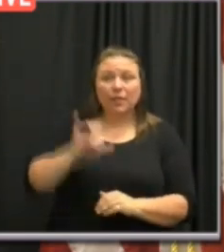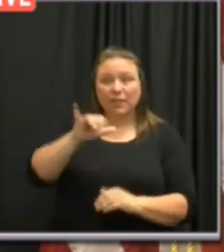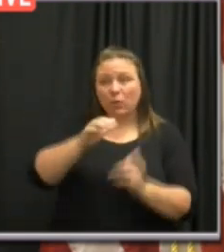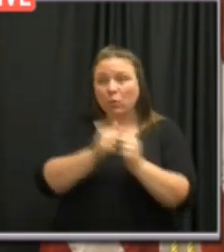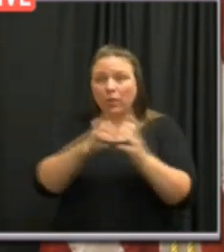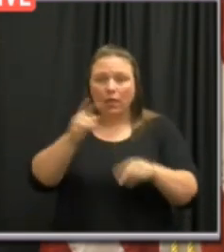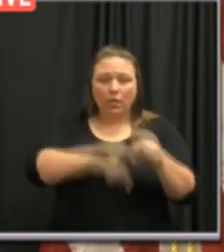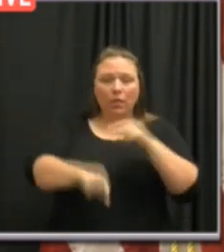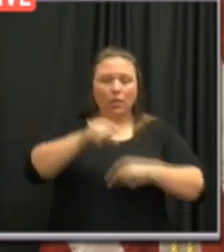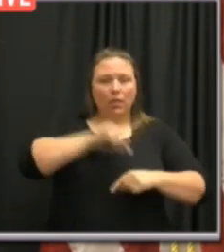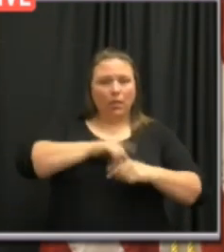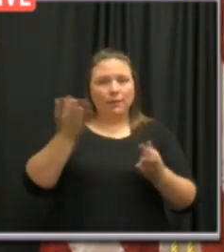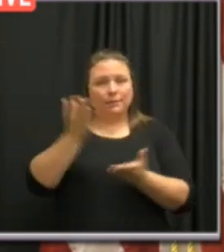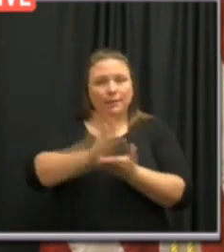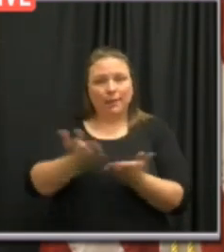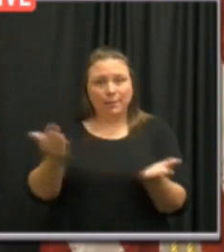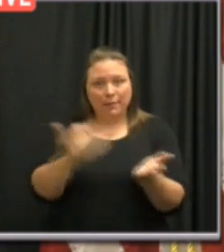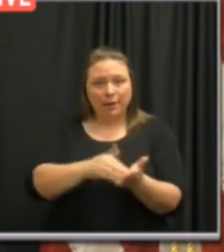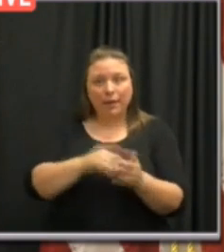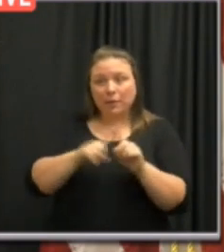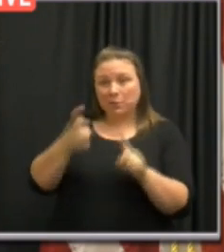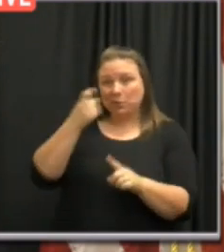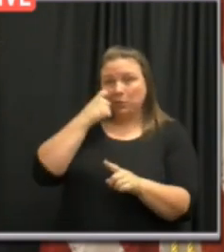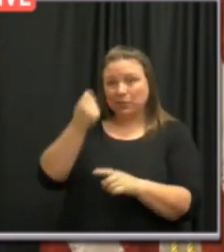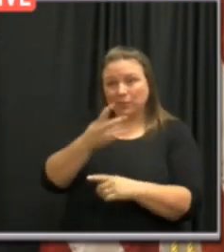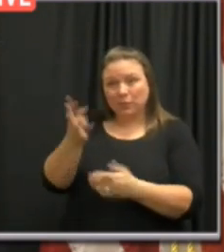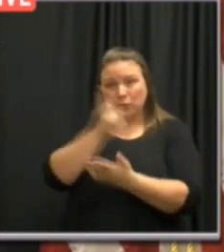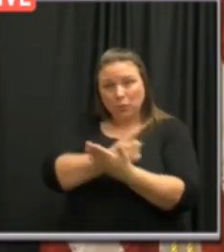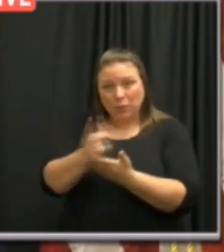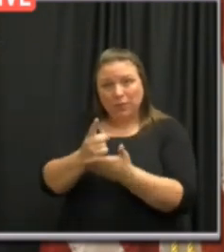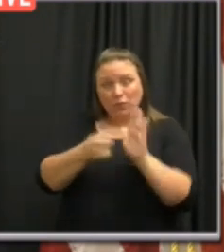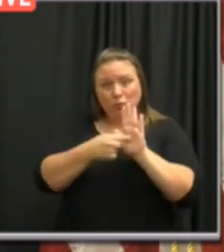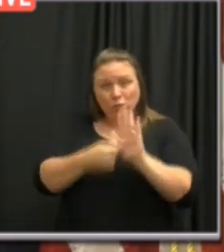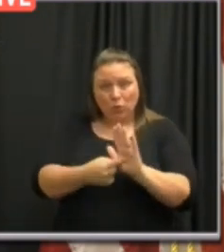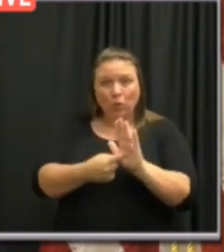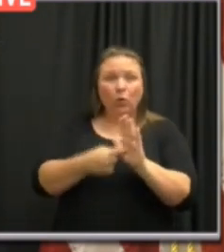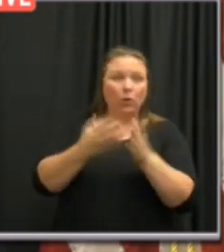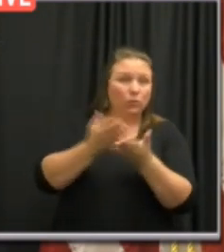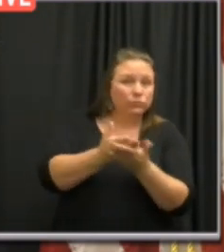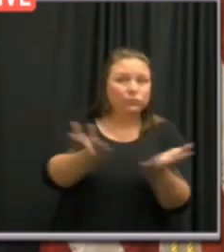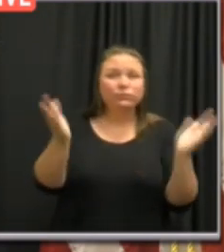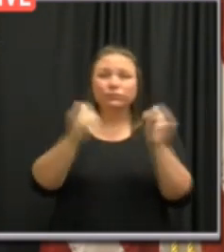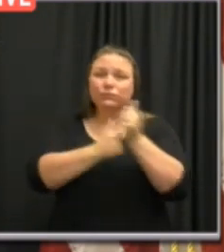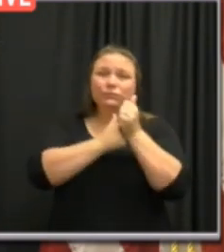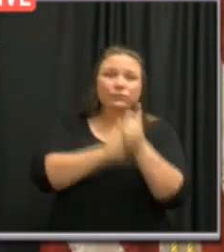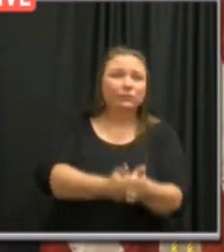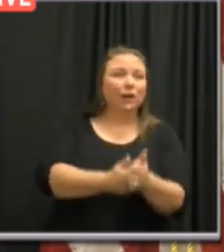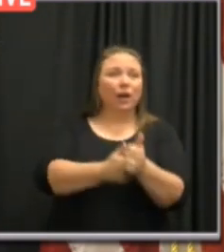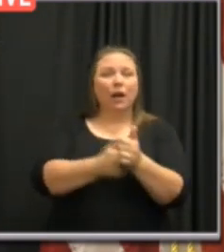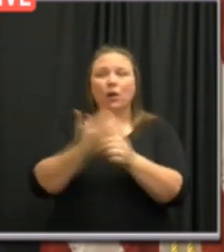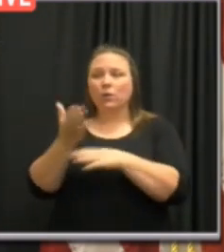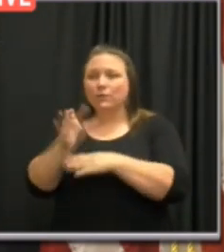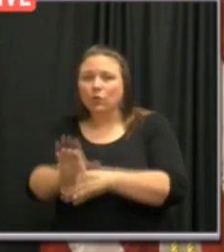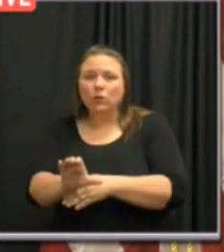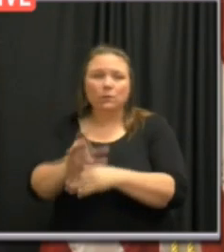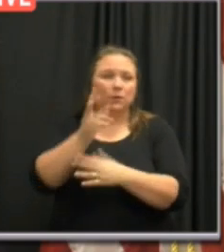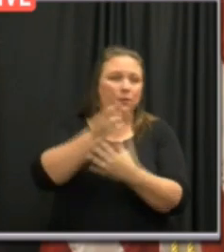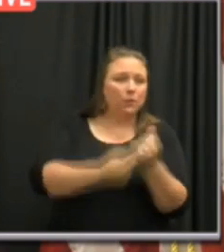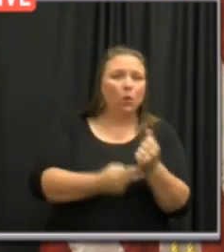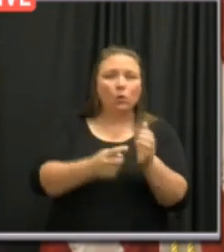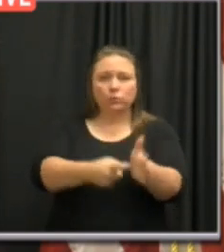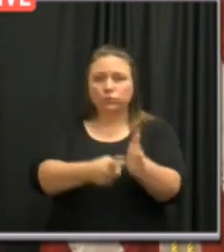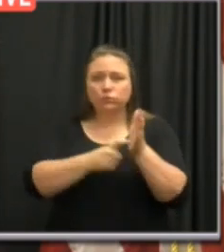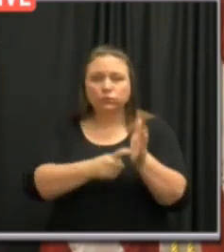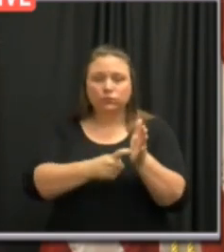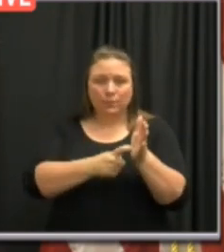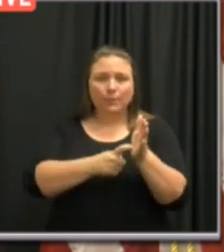interruption. But as the past several weeks have clearly demonstrated, widespread compliance and measured enforcement actions will both be